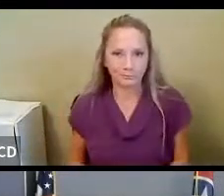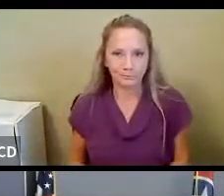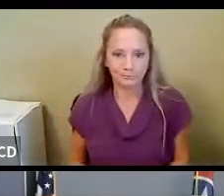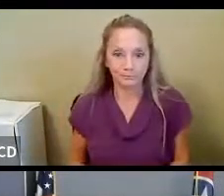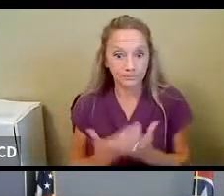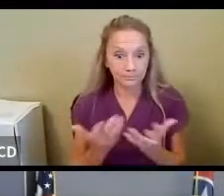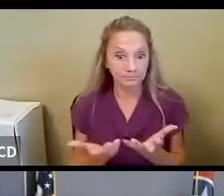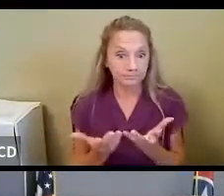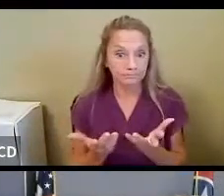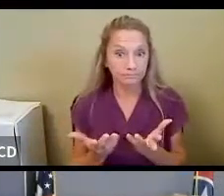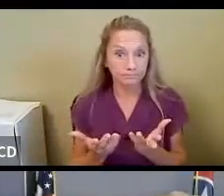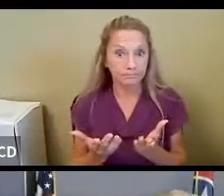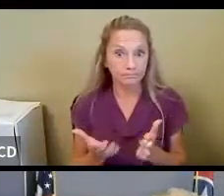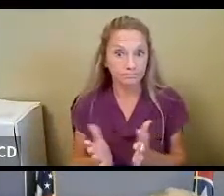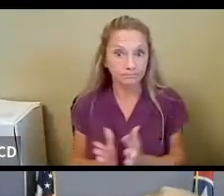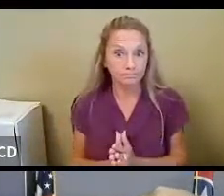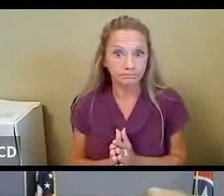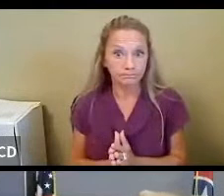So,